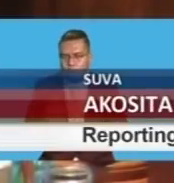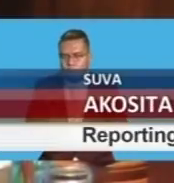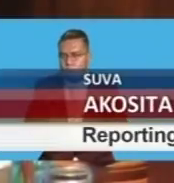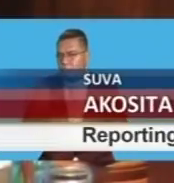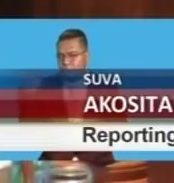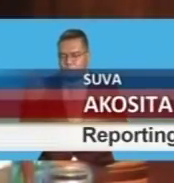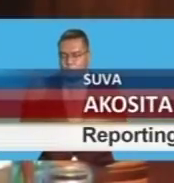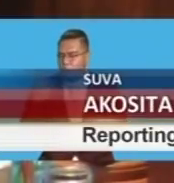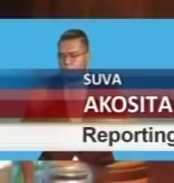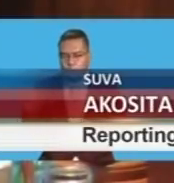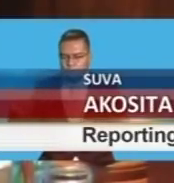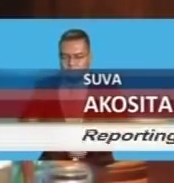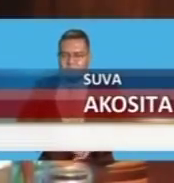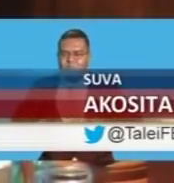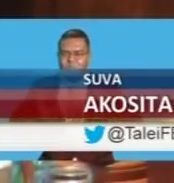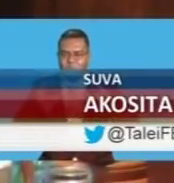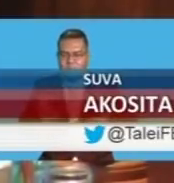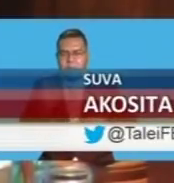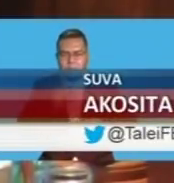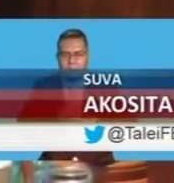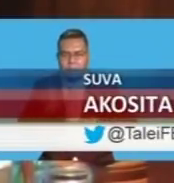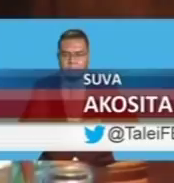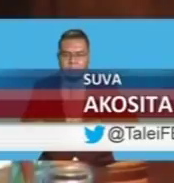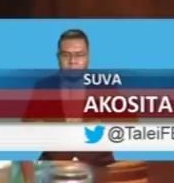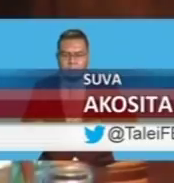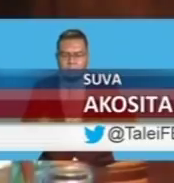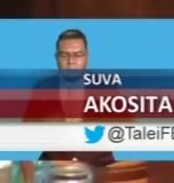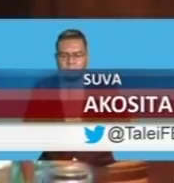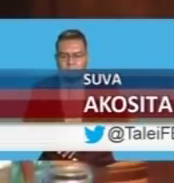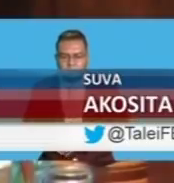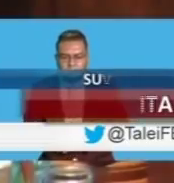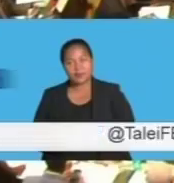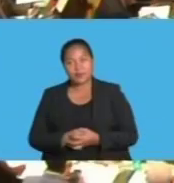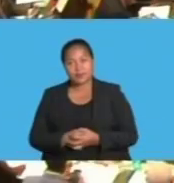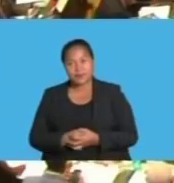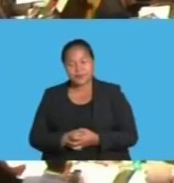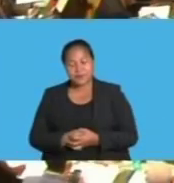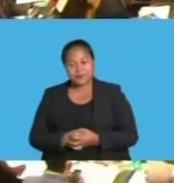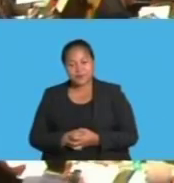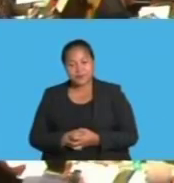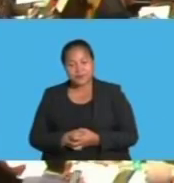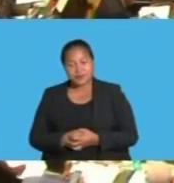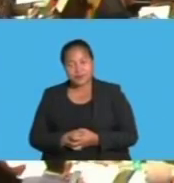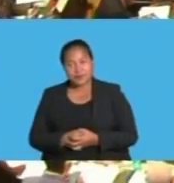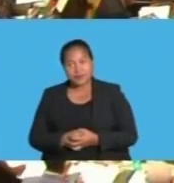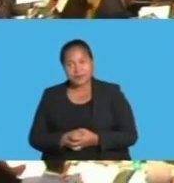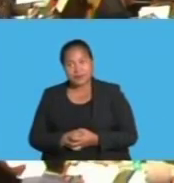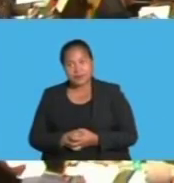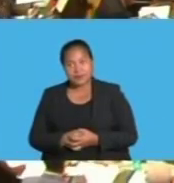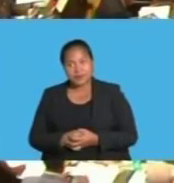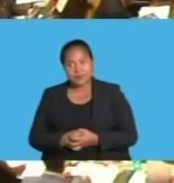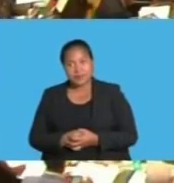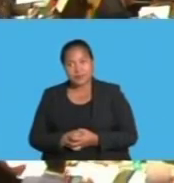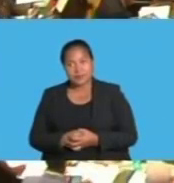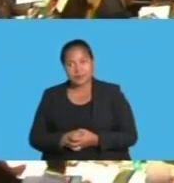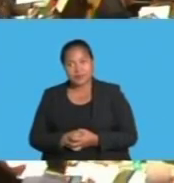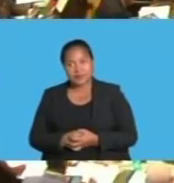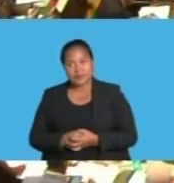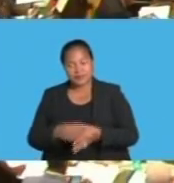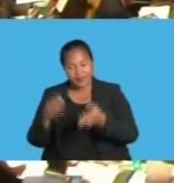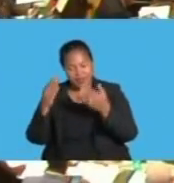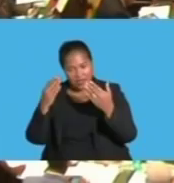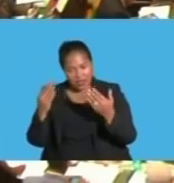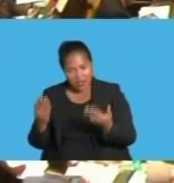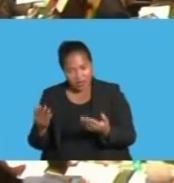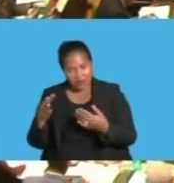Epeli Nailatikau made his stand clear that Mithieli Mbulanaudha's petition was an attempt to get Parliament to take action that's not within